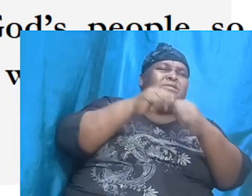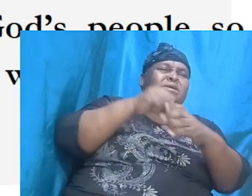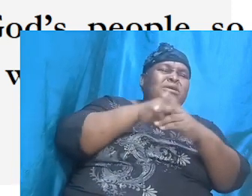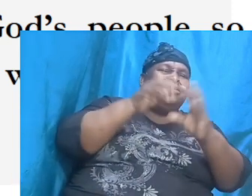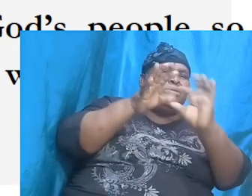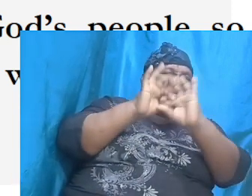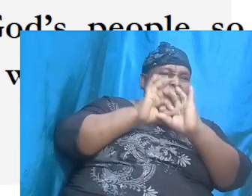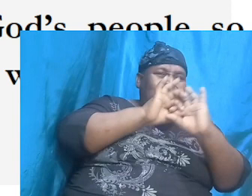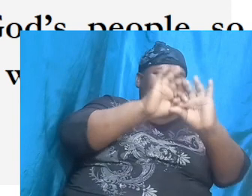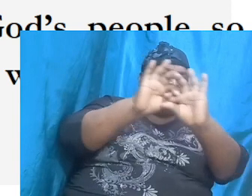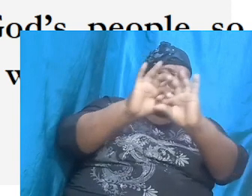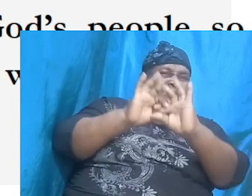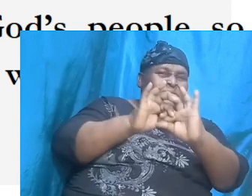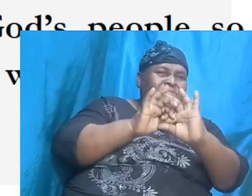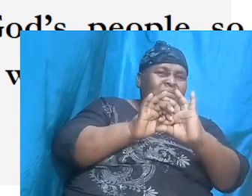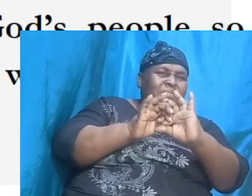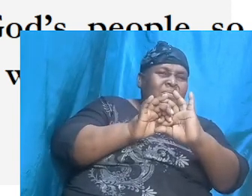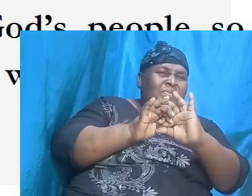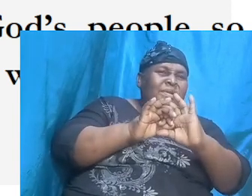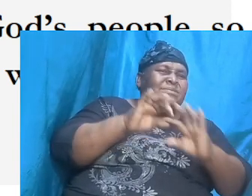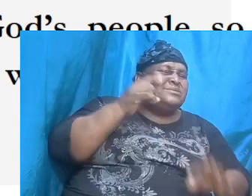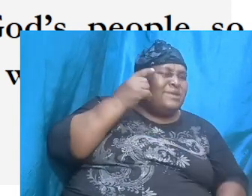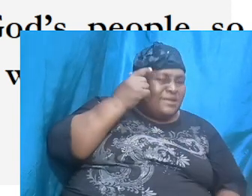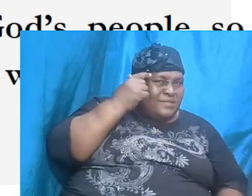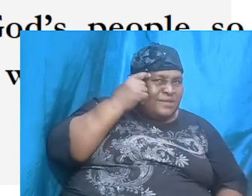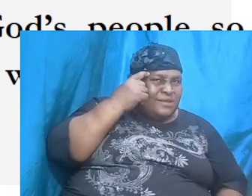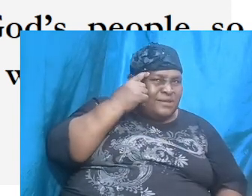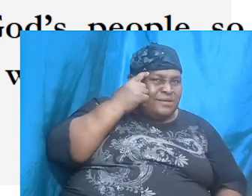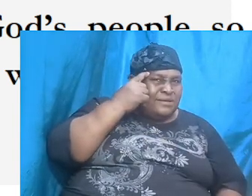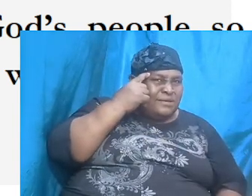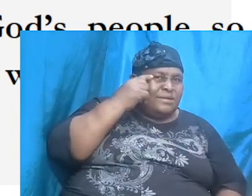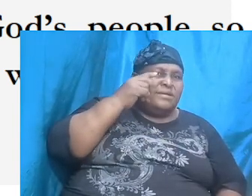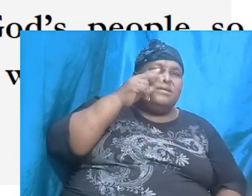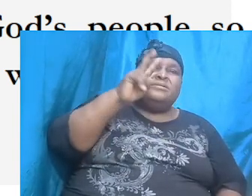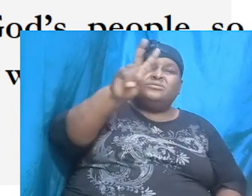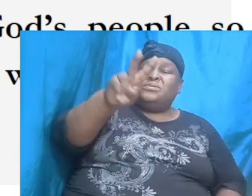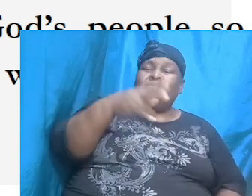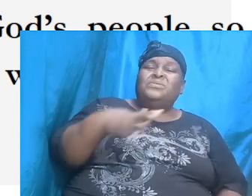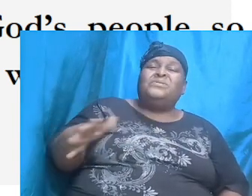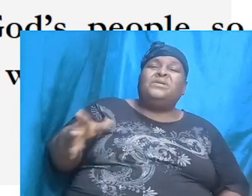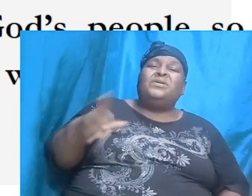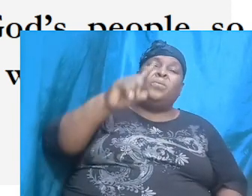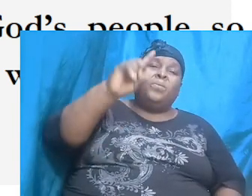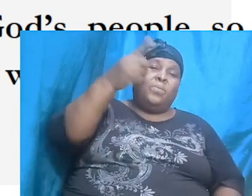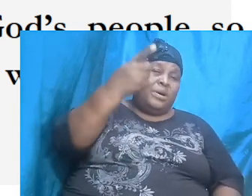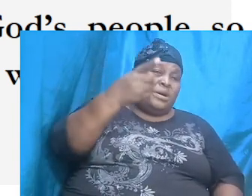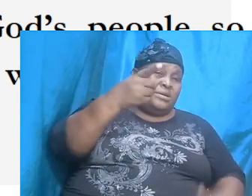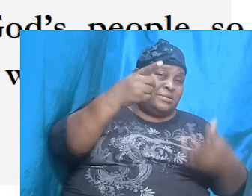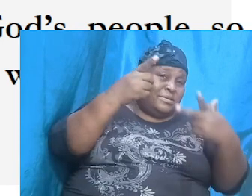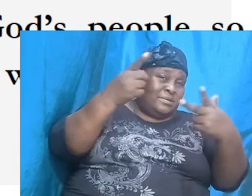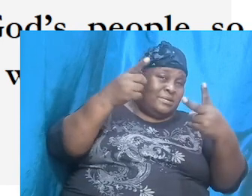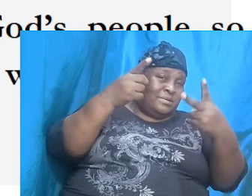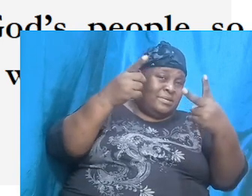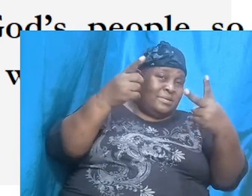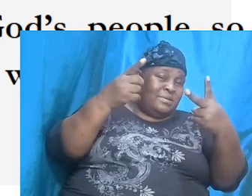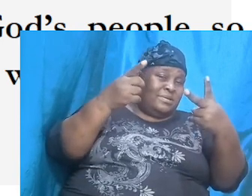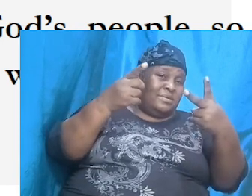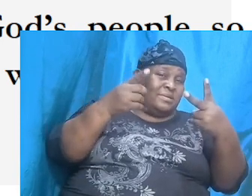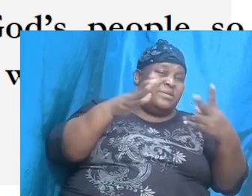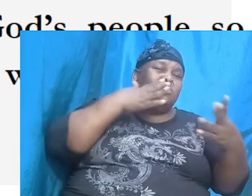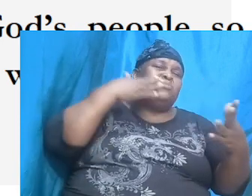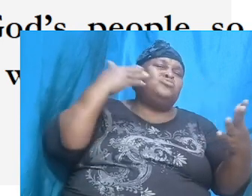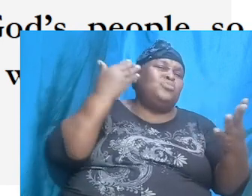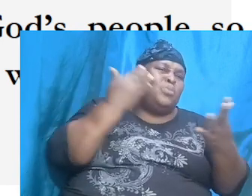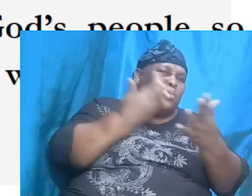Praise God. Now, think about that, brethren. 2 things jumped out at me. One, the psalmist is saying that it is